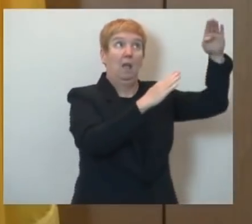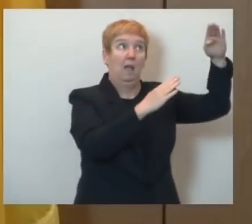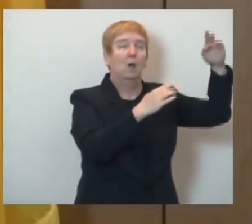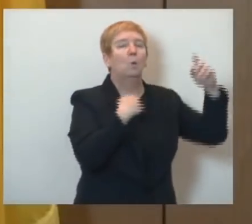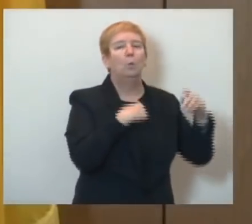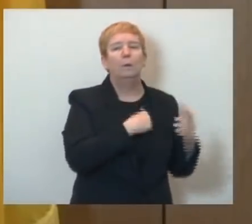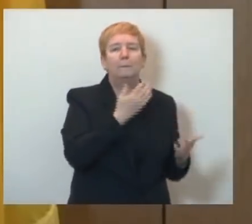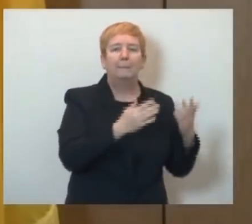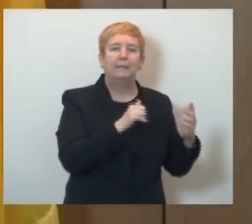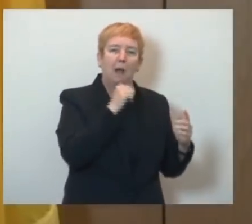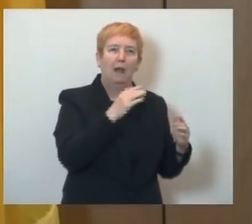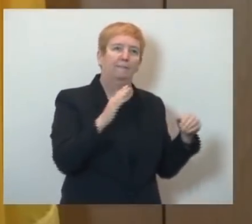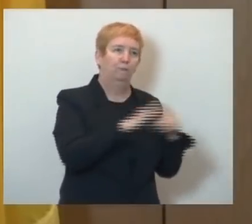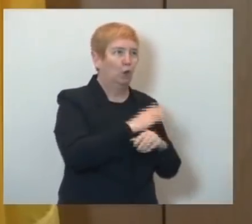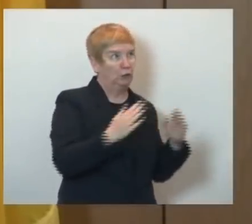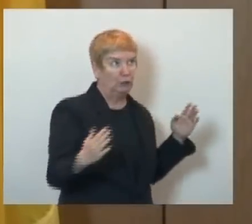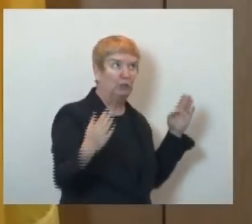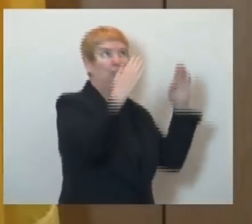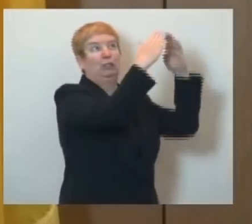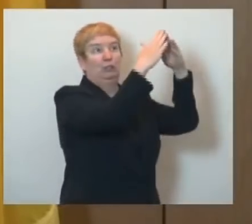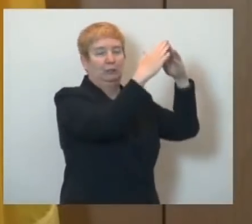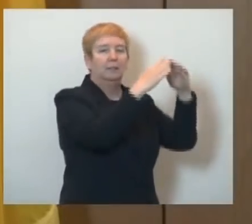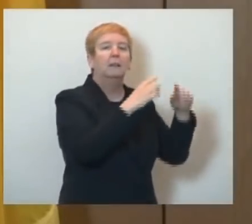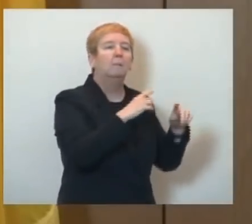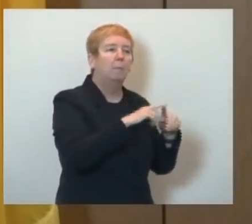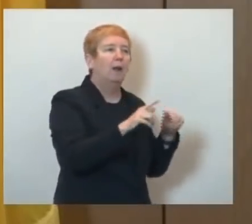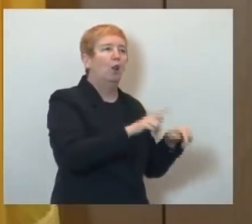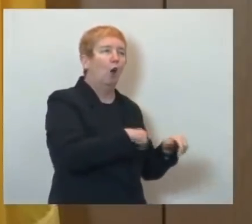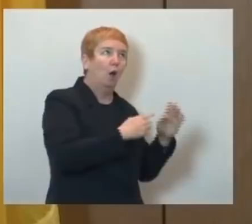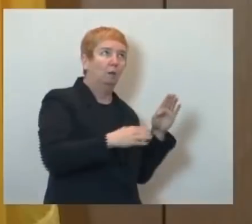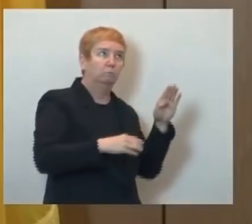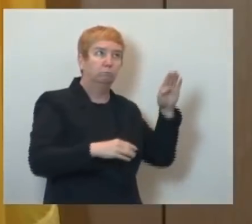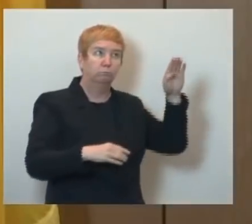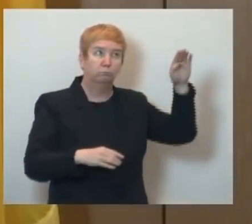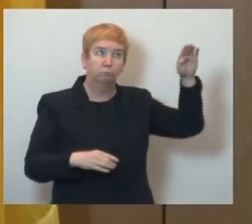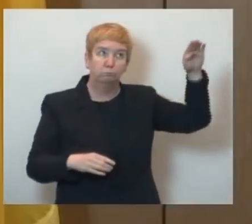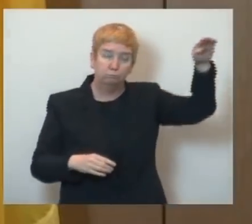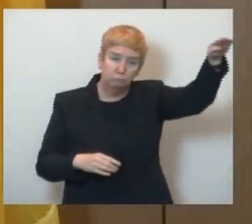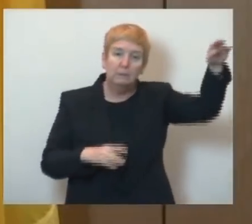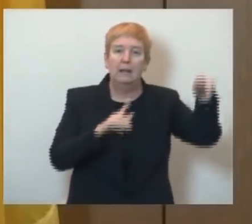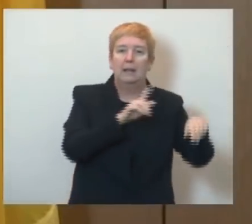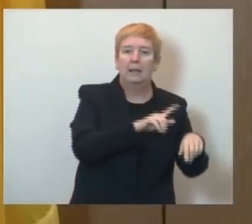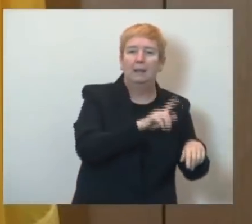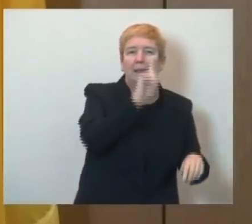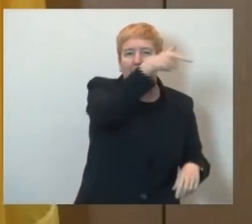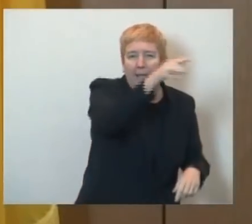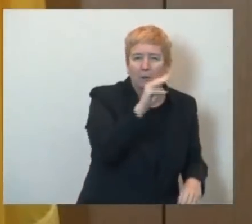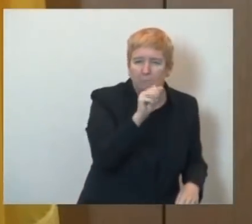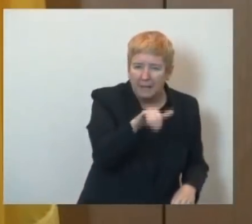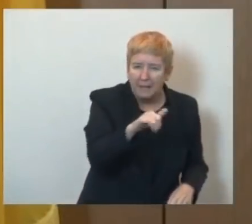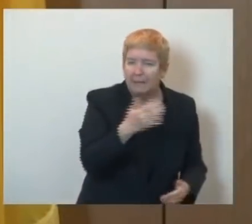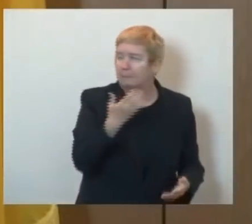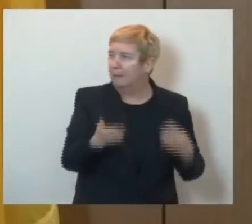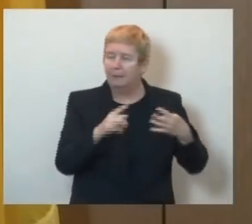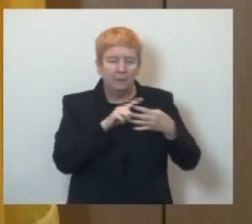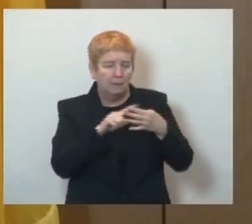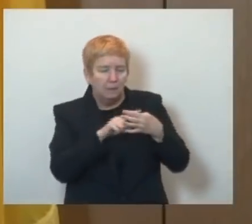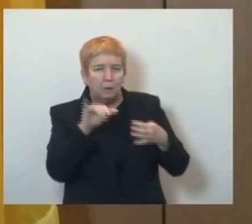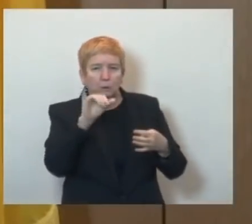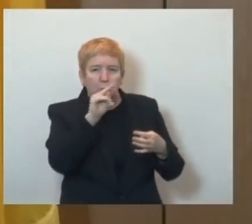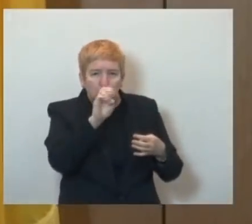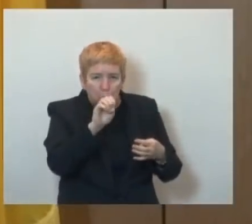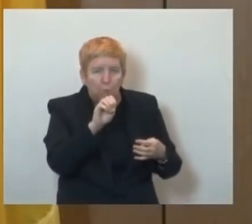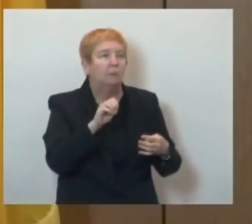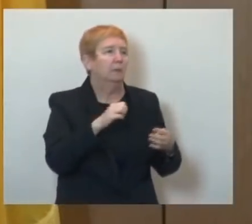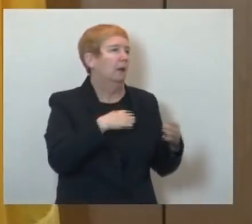spike, but rather too high, too long, could go into later in May and early June, and I'm going to defer to Dr. Grace about